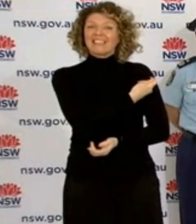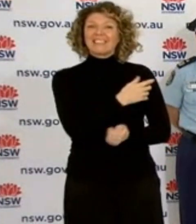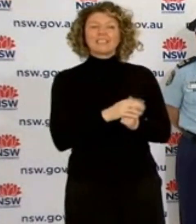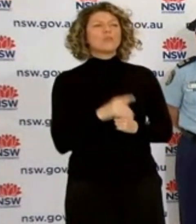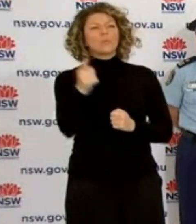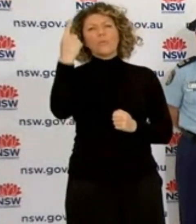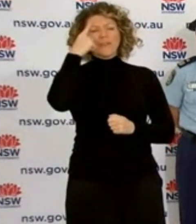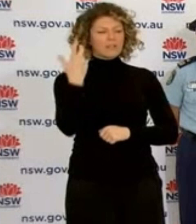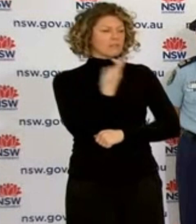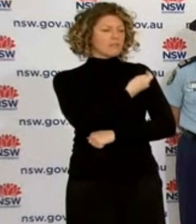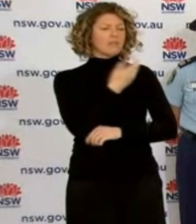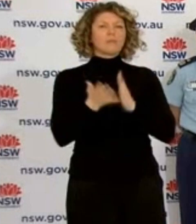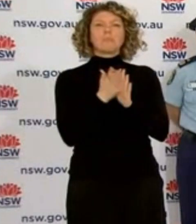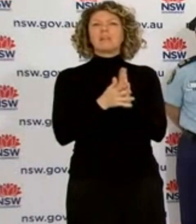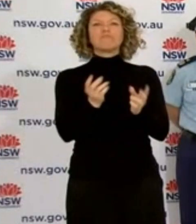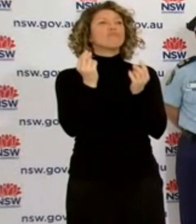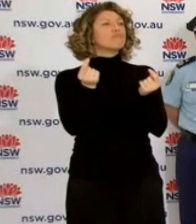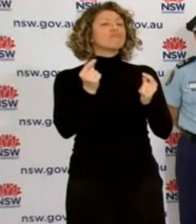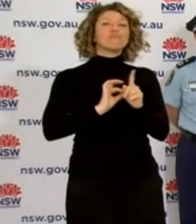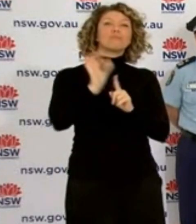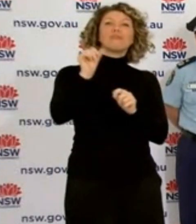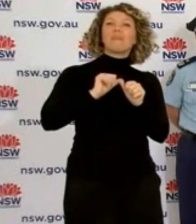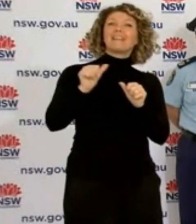expect any significant